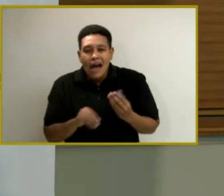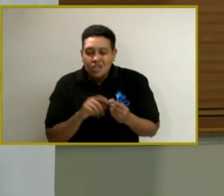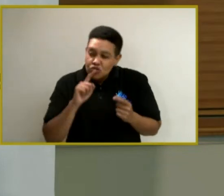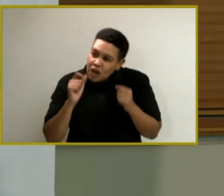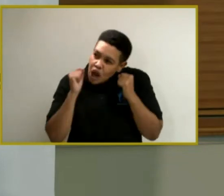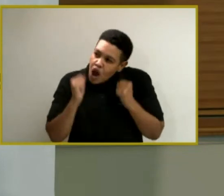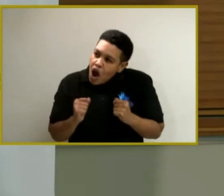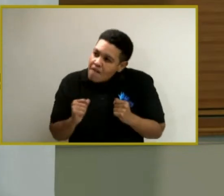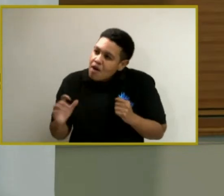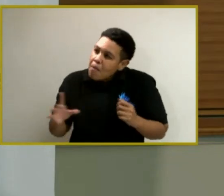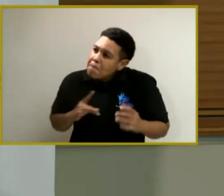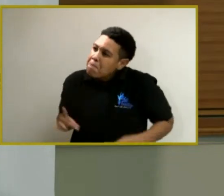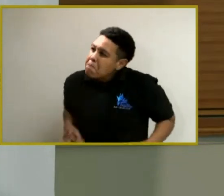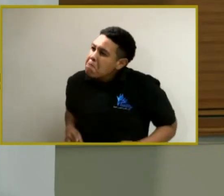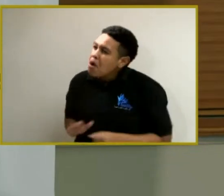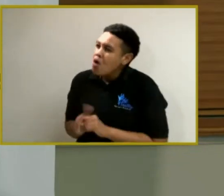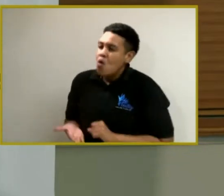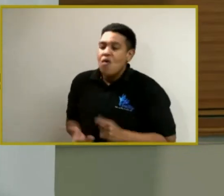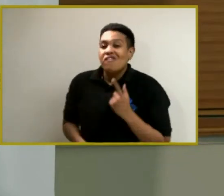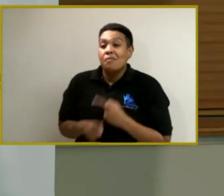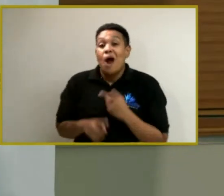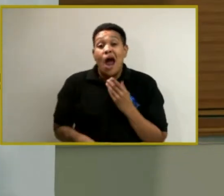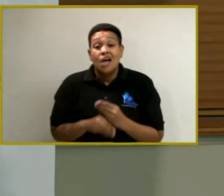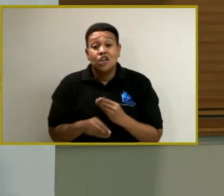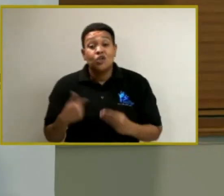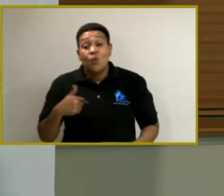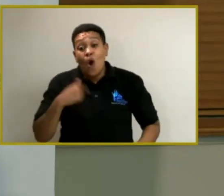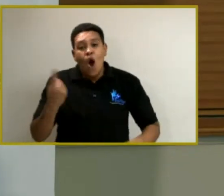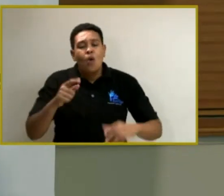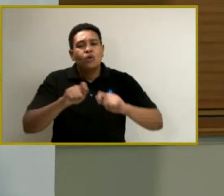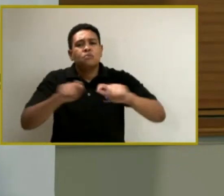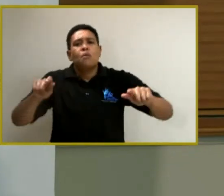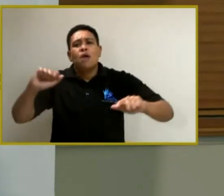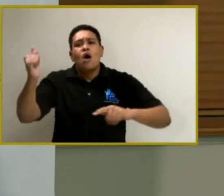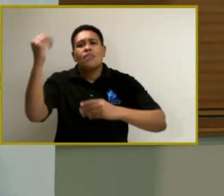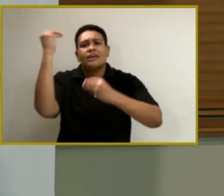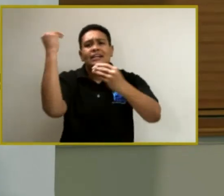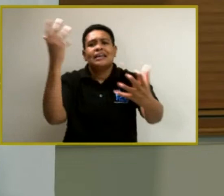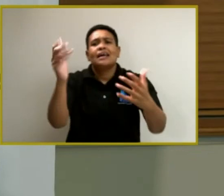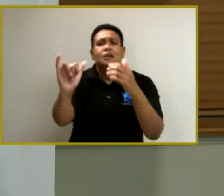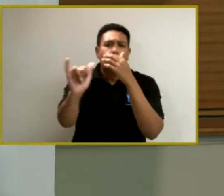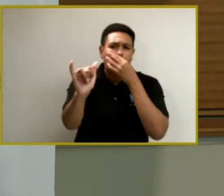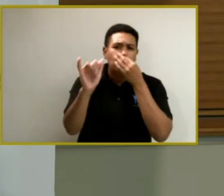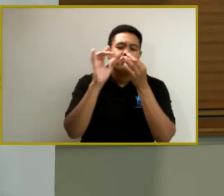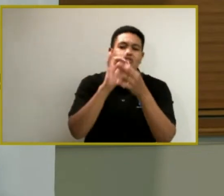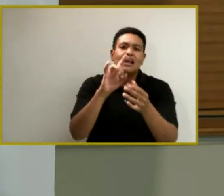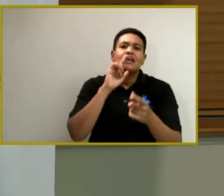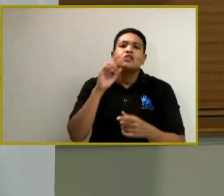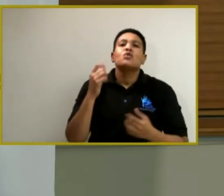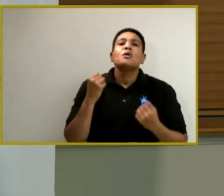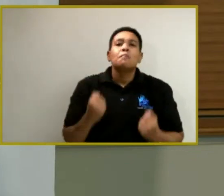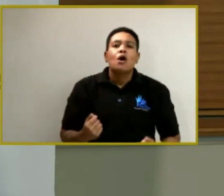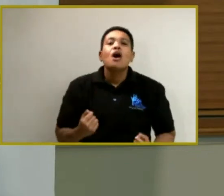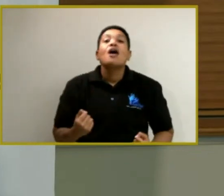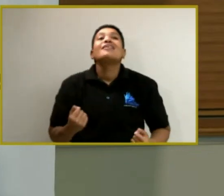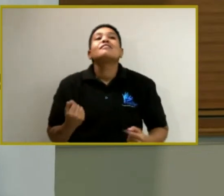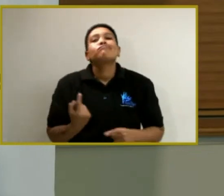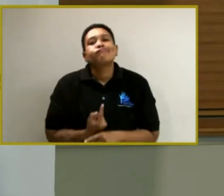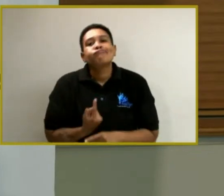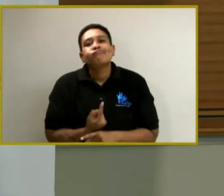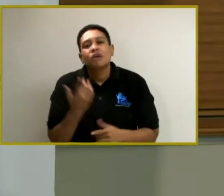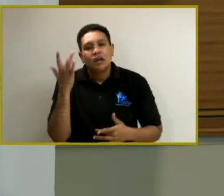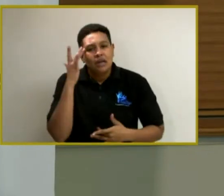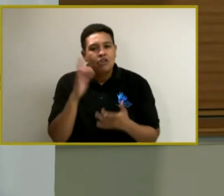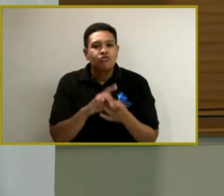with COVID. But we've also always published the other set of data in terms of the moderately, severely, and critically ill with